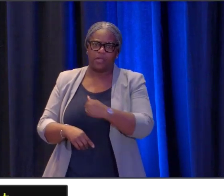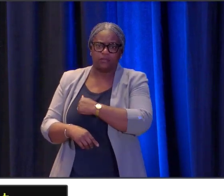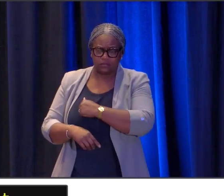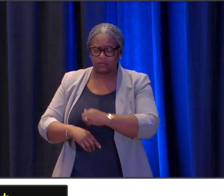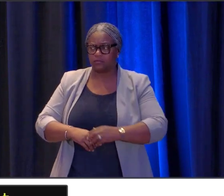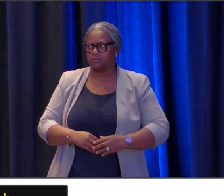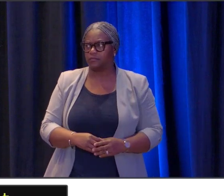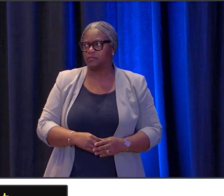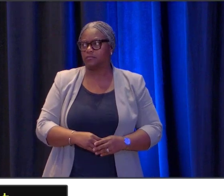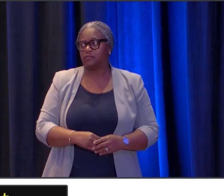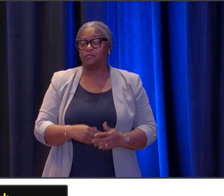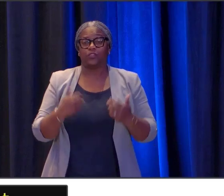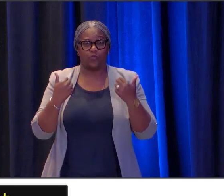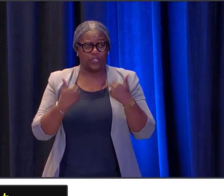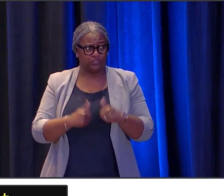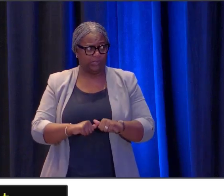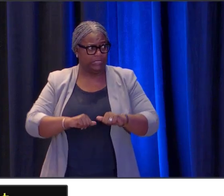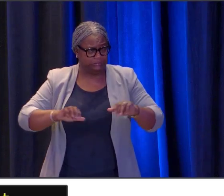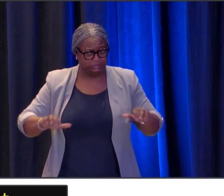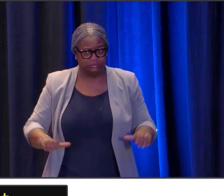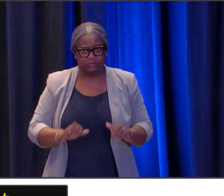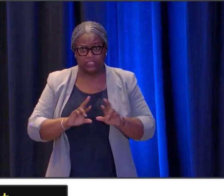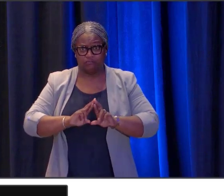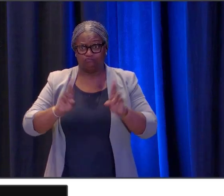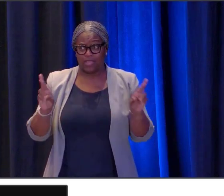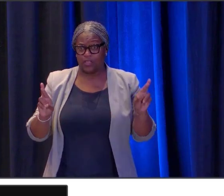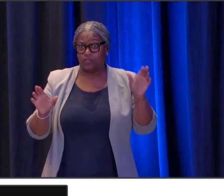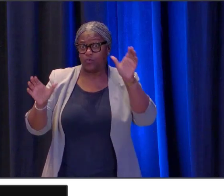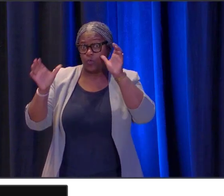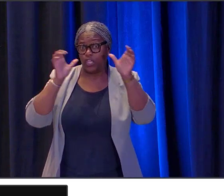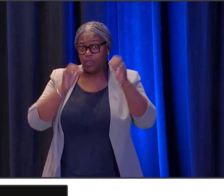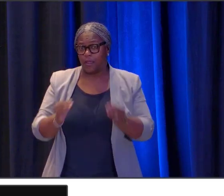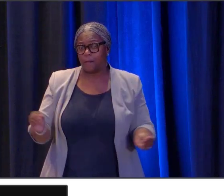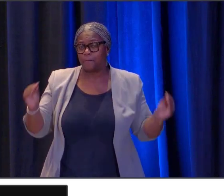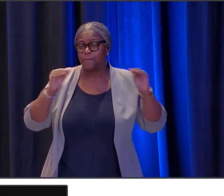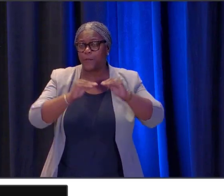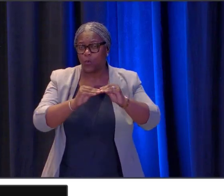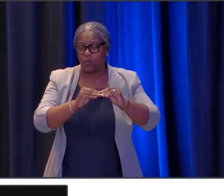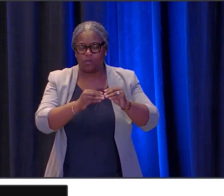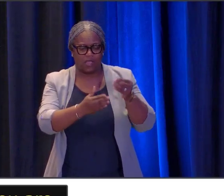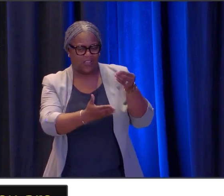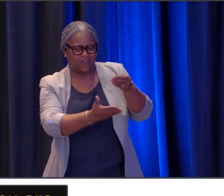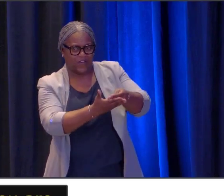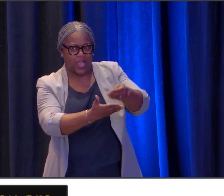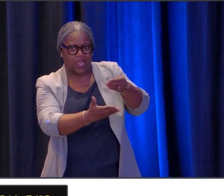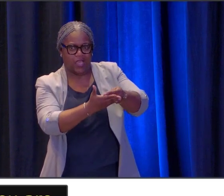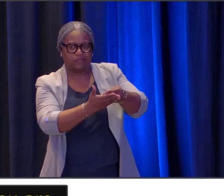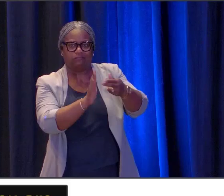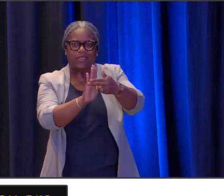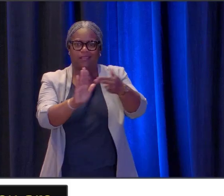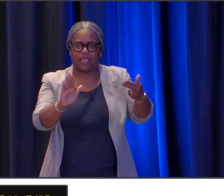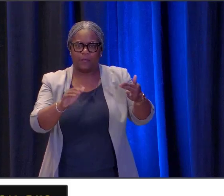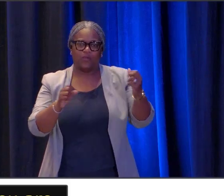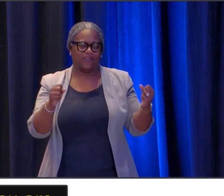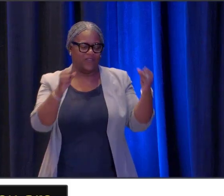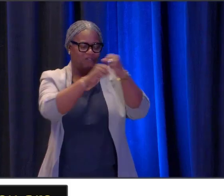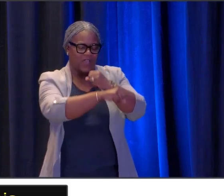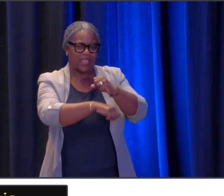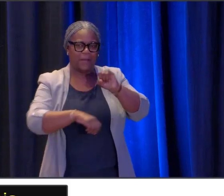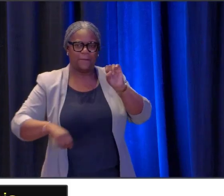up, and you're going to be hearing more about this, a fight back fund that we're going to be asking people,